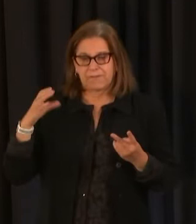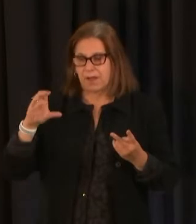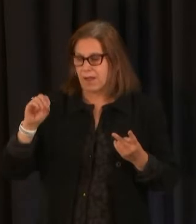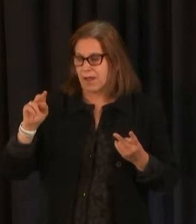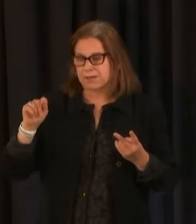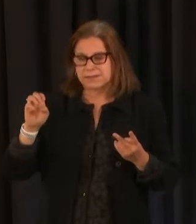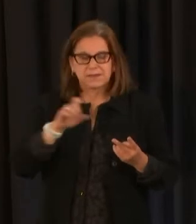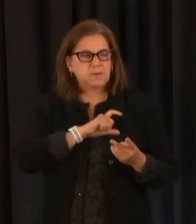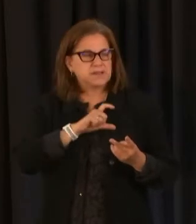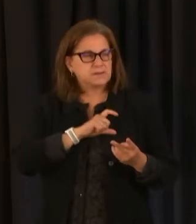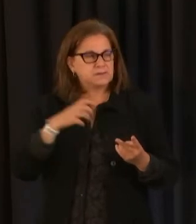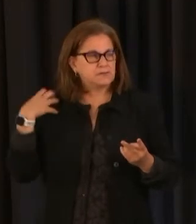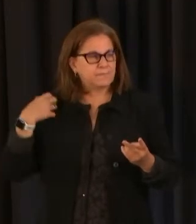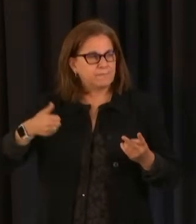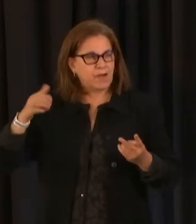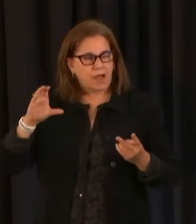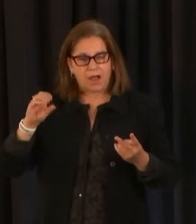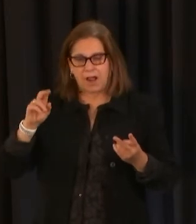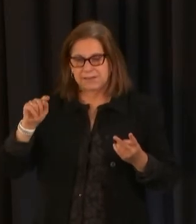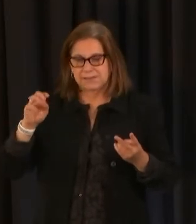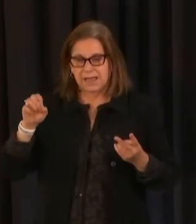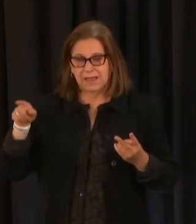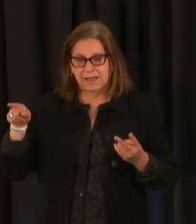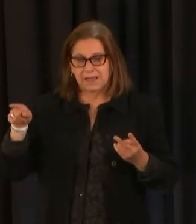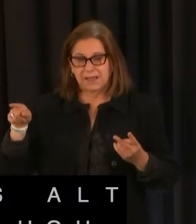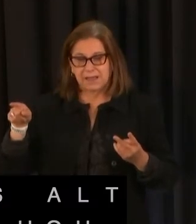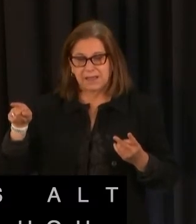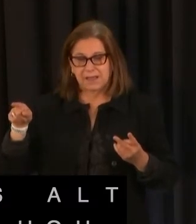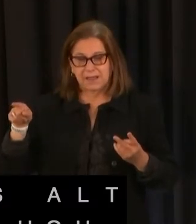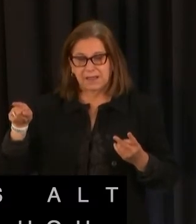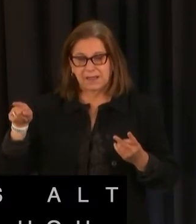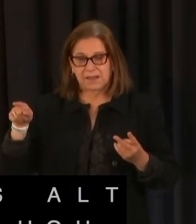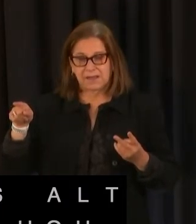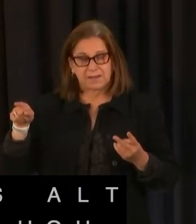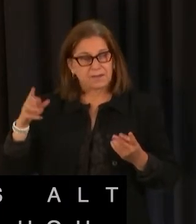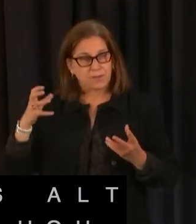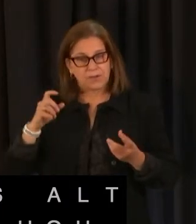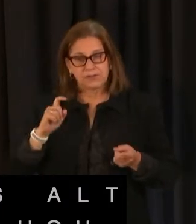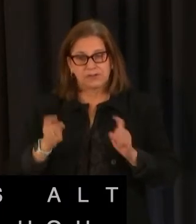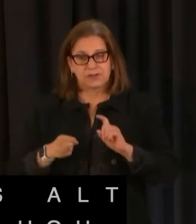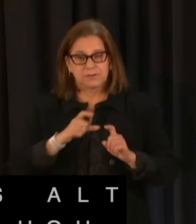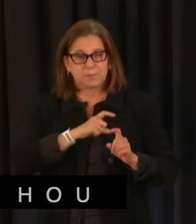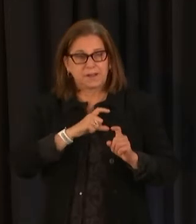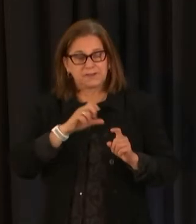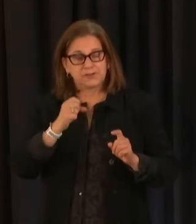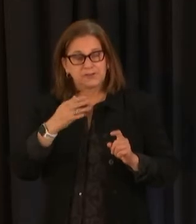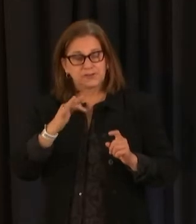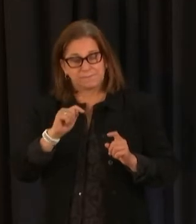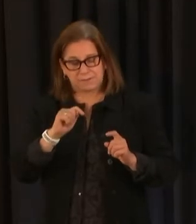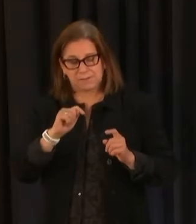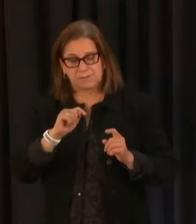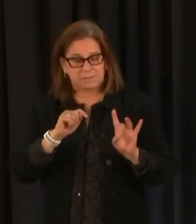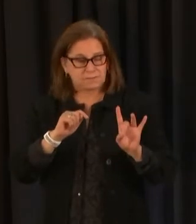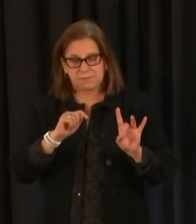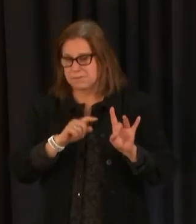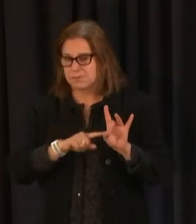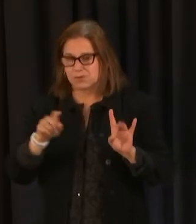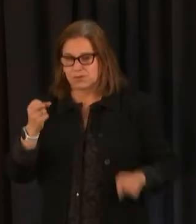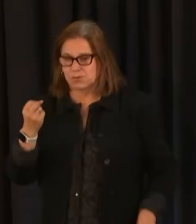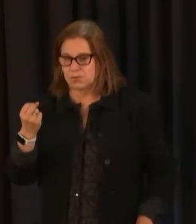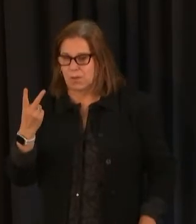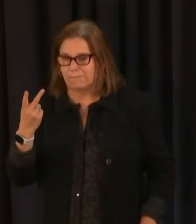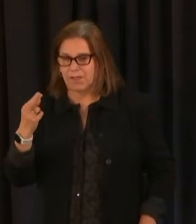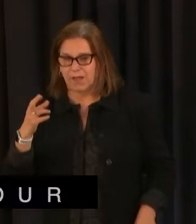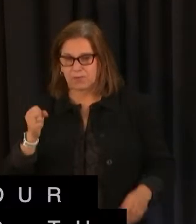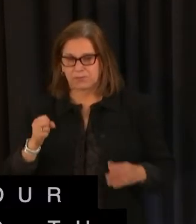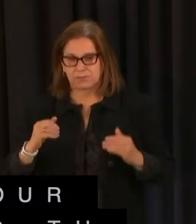on 12-hour shifts, which enhances our response capability. And that's been our